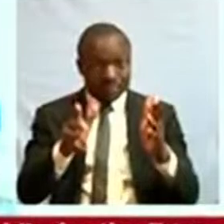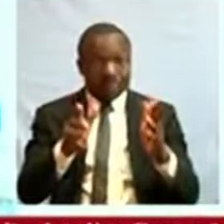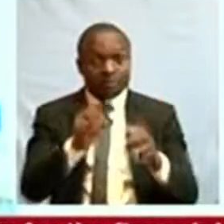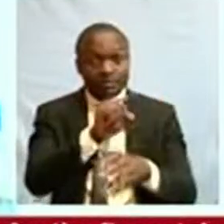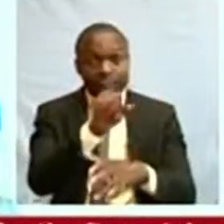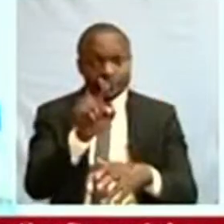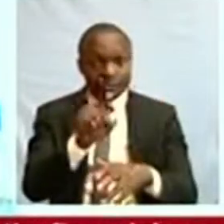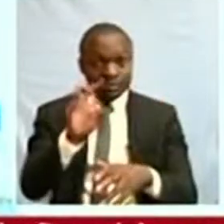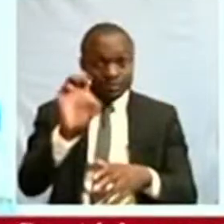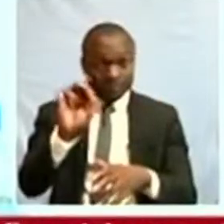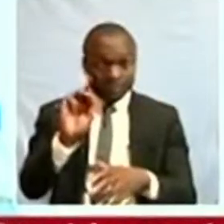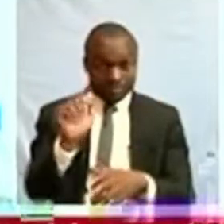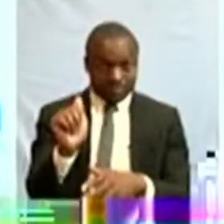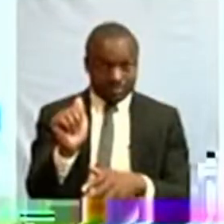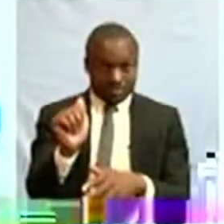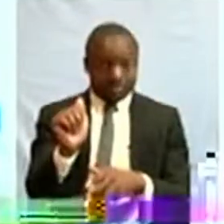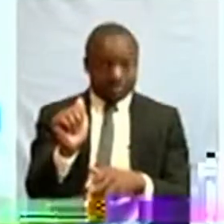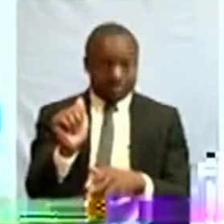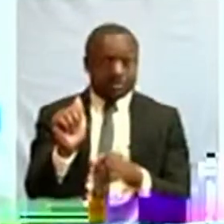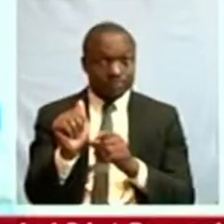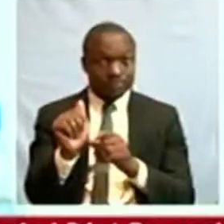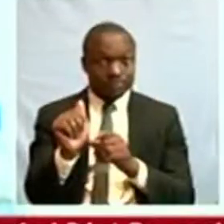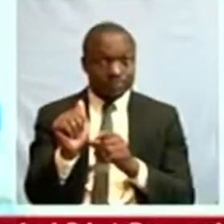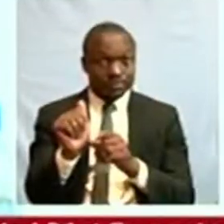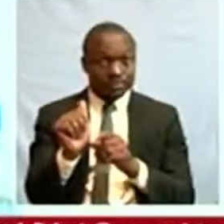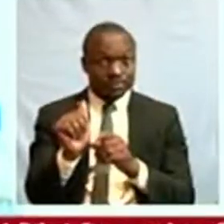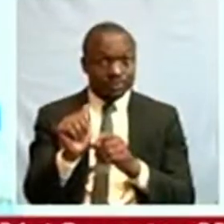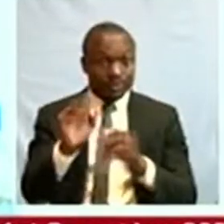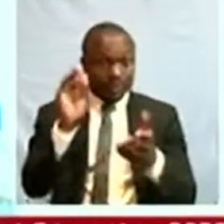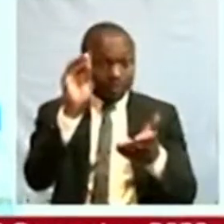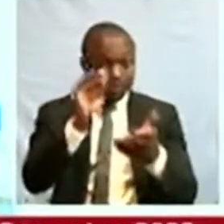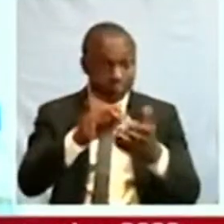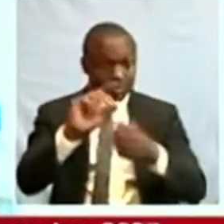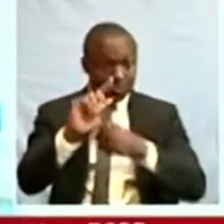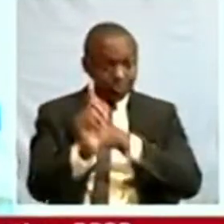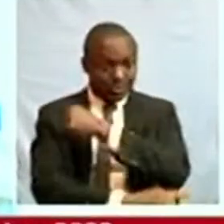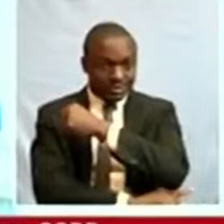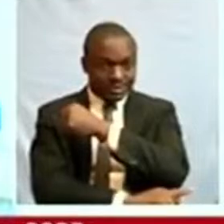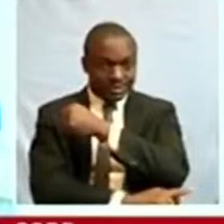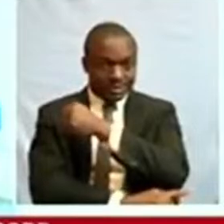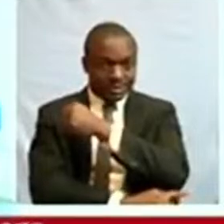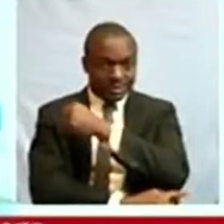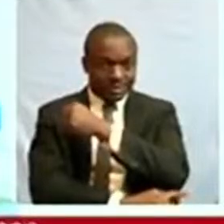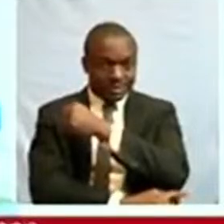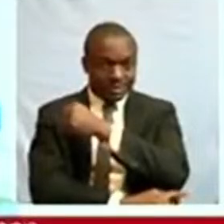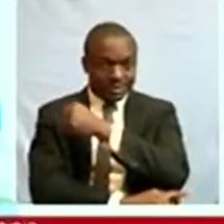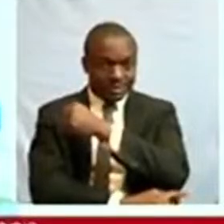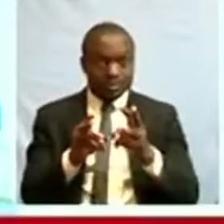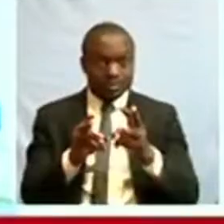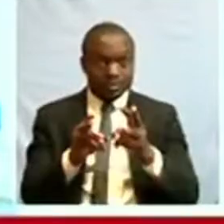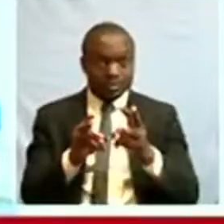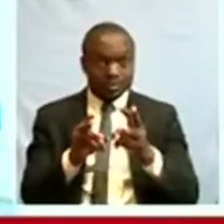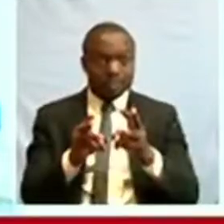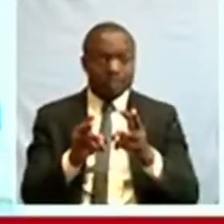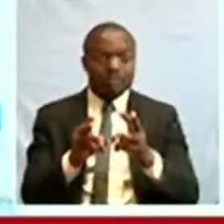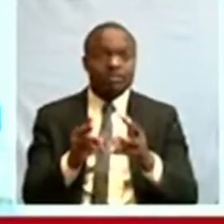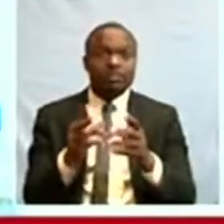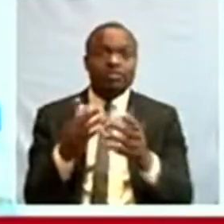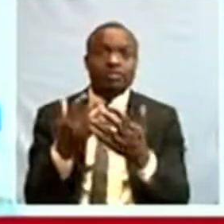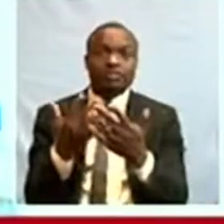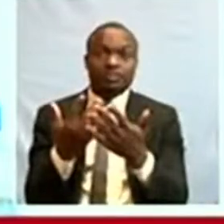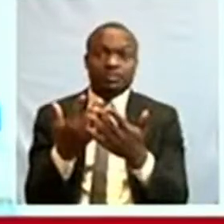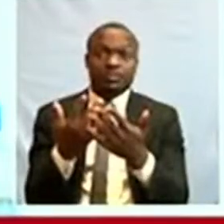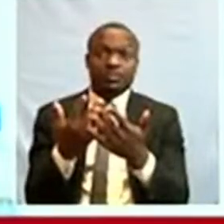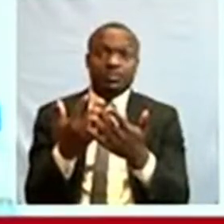Management agents to impose penalties in the form of fine.